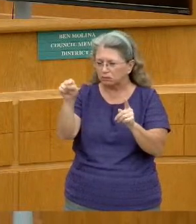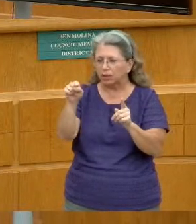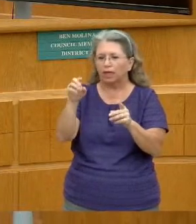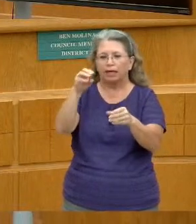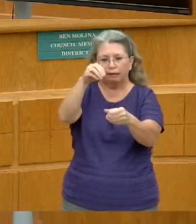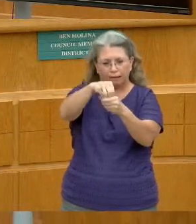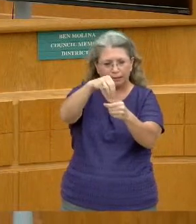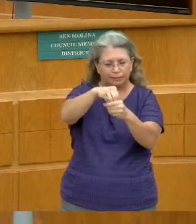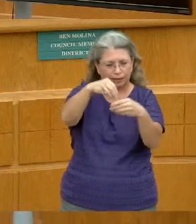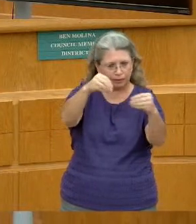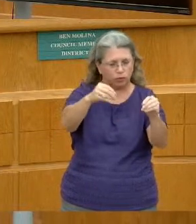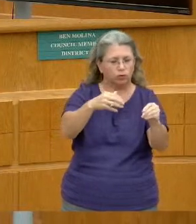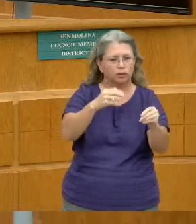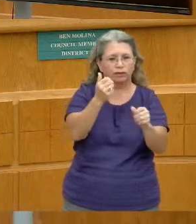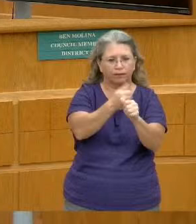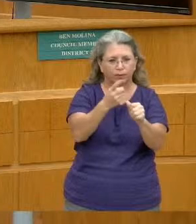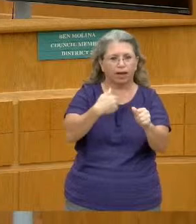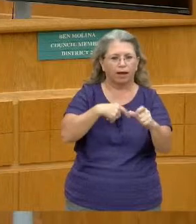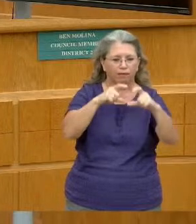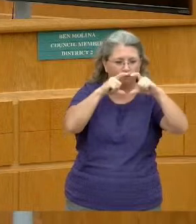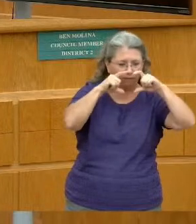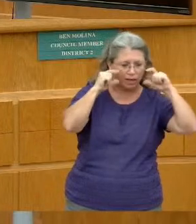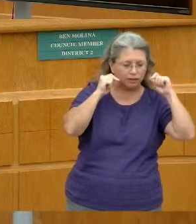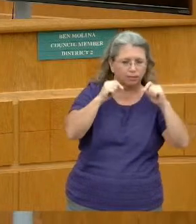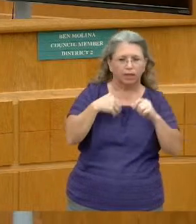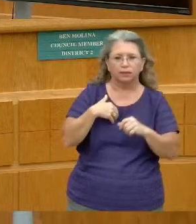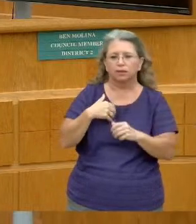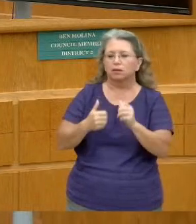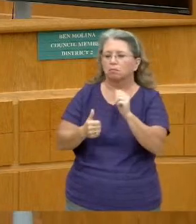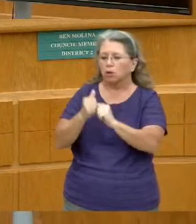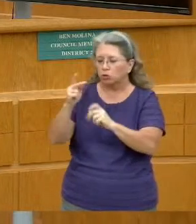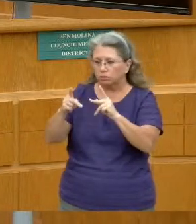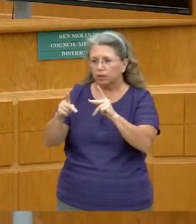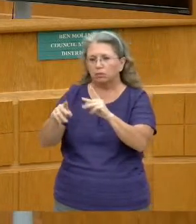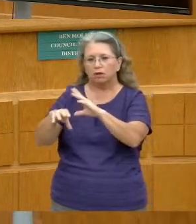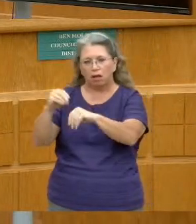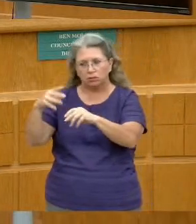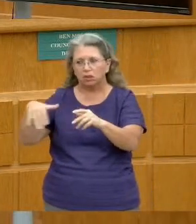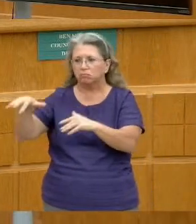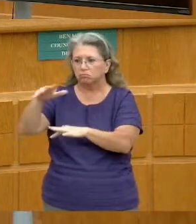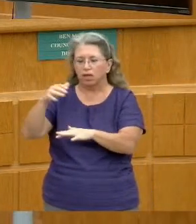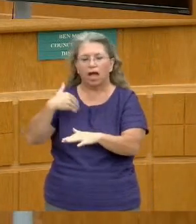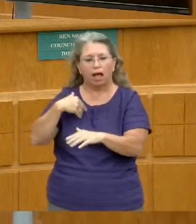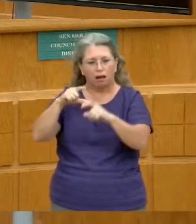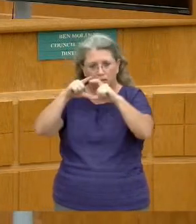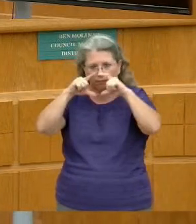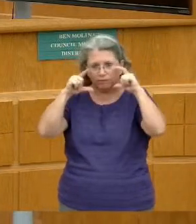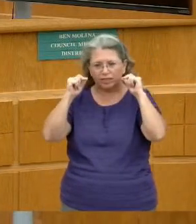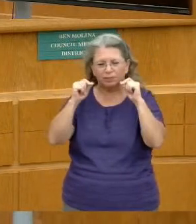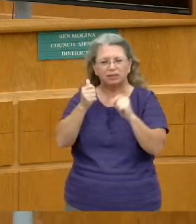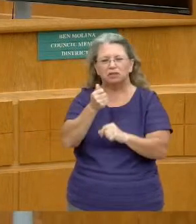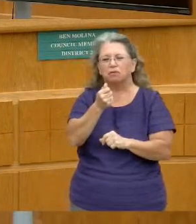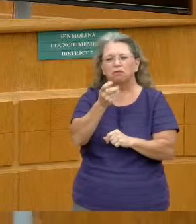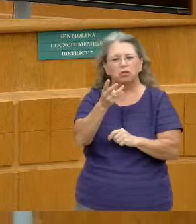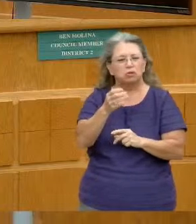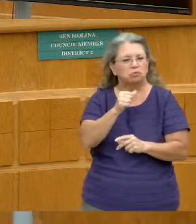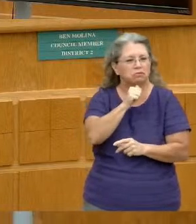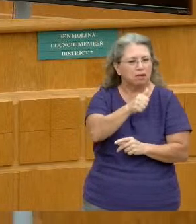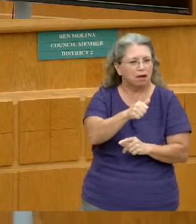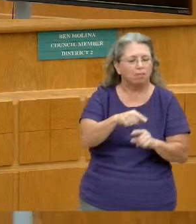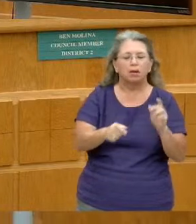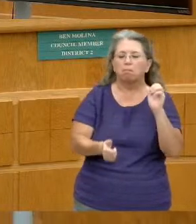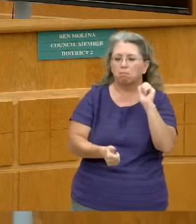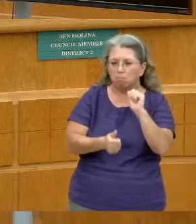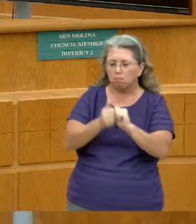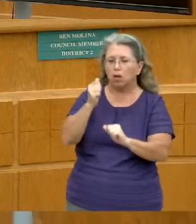had the face masks, and outside the stores had the face masks with a few exceptions, but the majority of folks I saw going in would put their